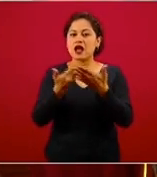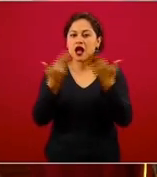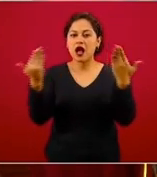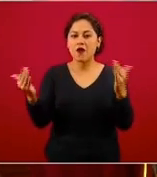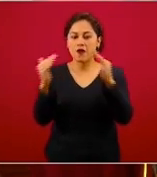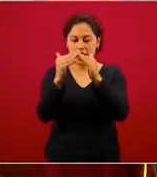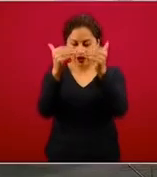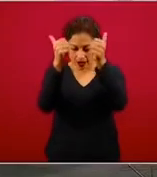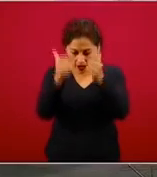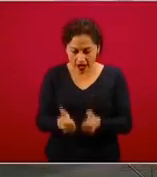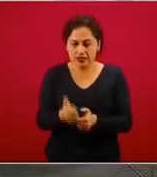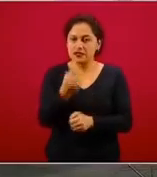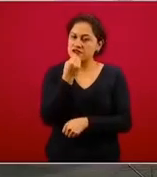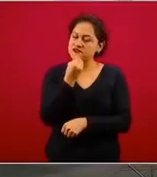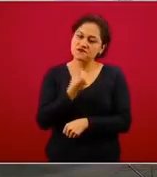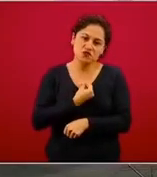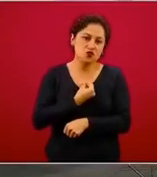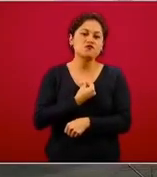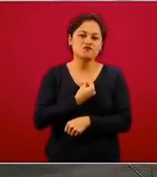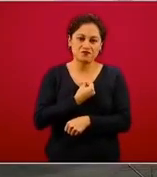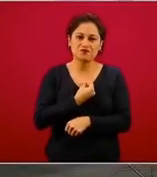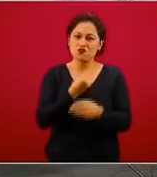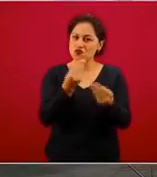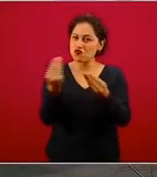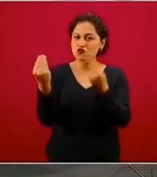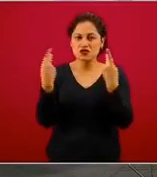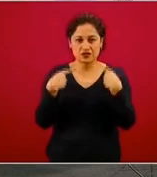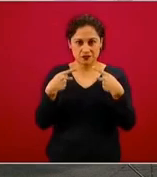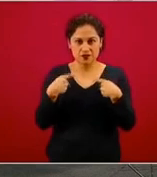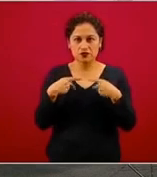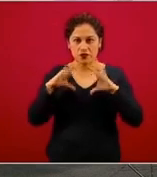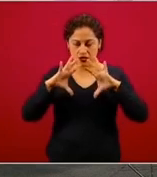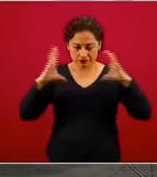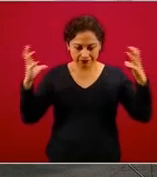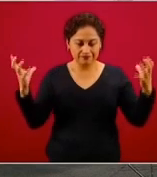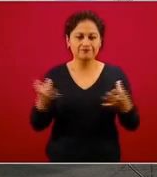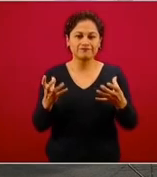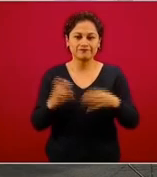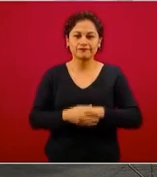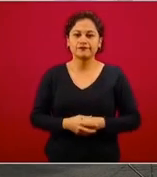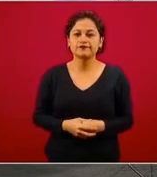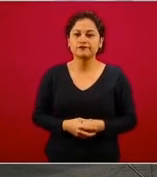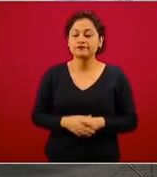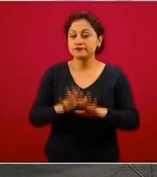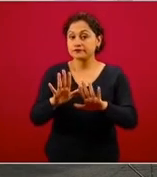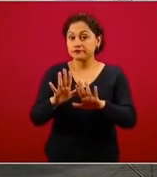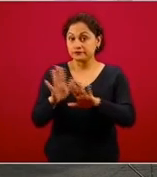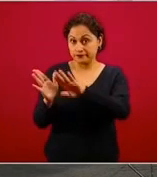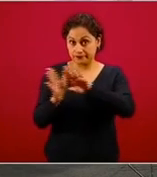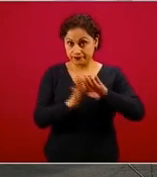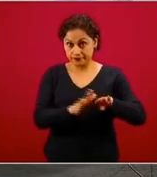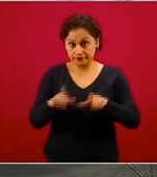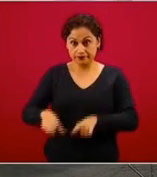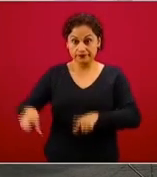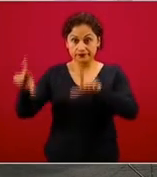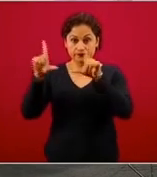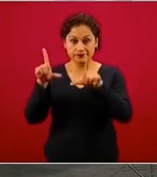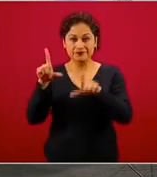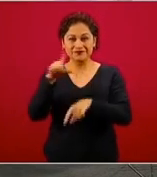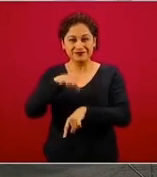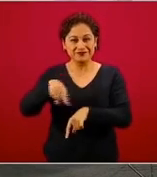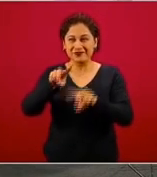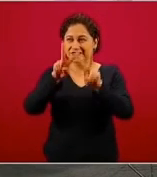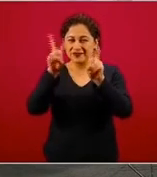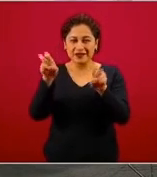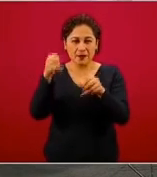millones también um, de habitantes. La siguiente, por favor. it's a very high rate of Pero para contagion. poder And entender esto tenemos que